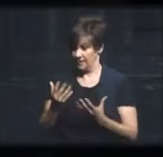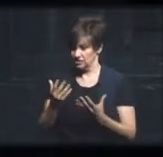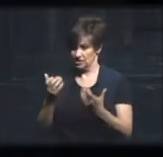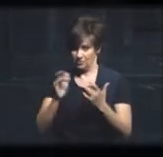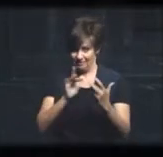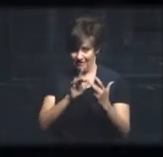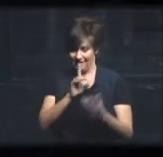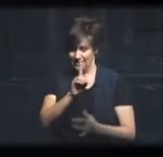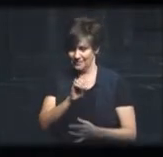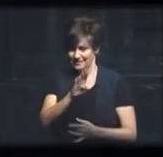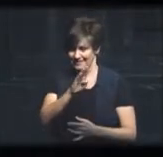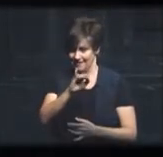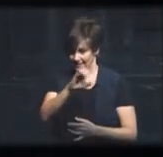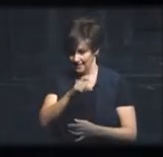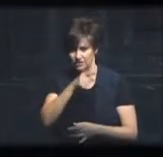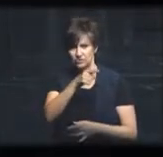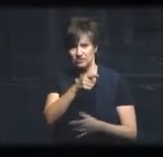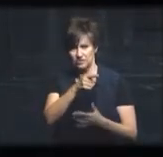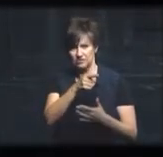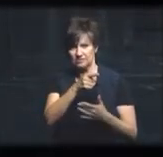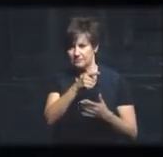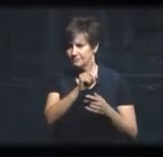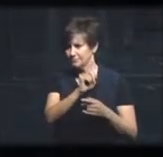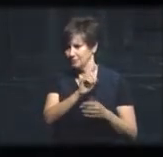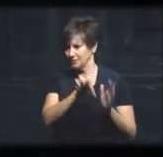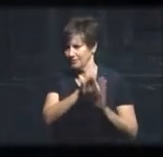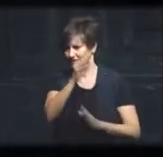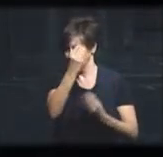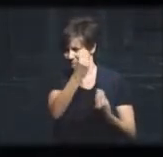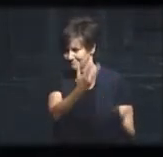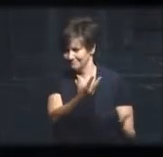with Debbie, she's the source of information.